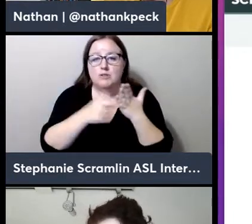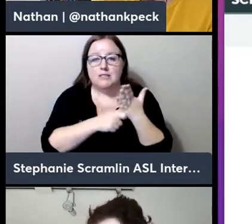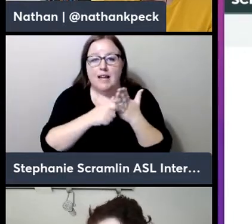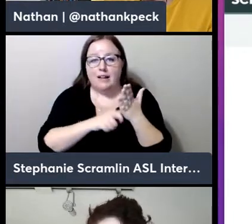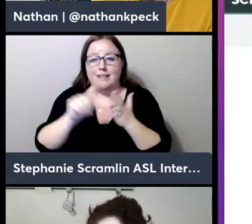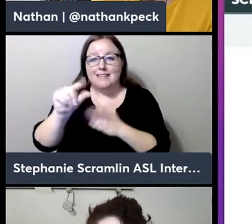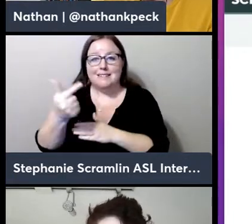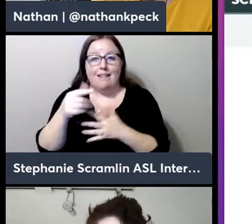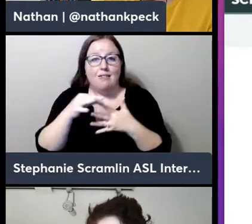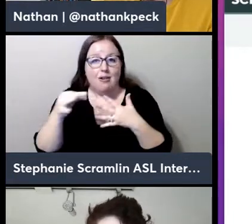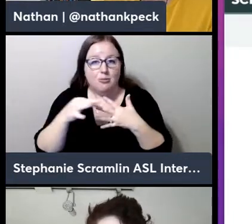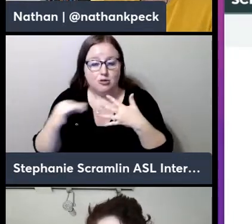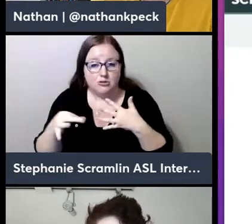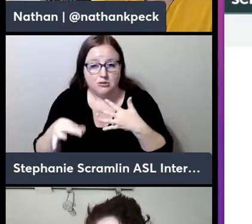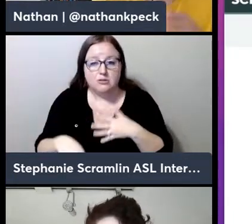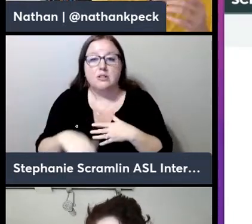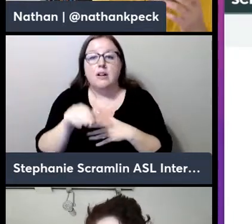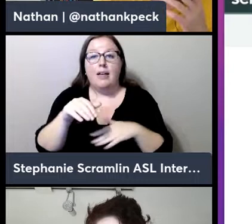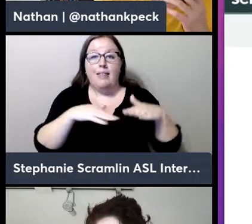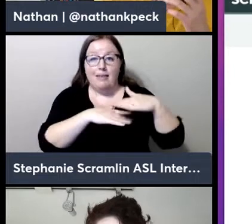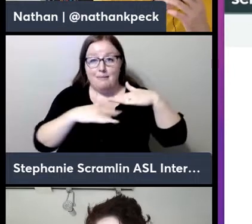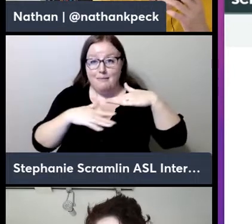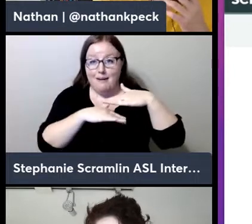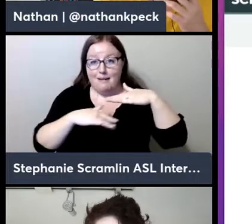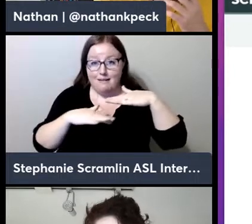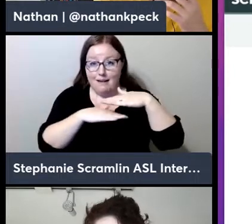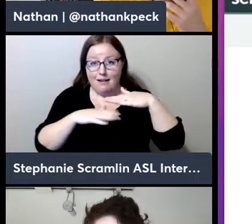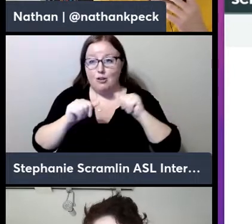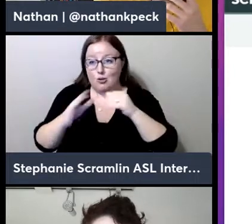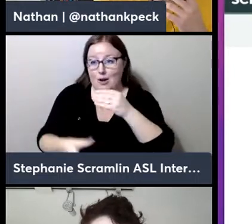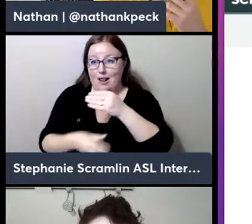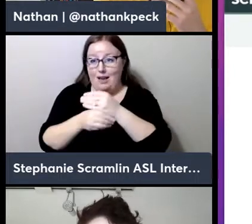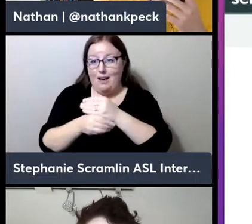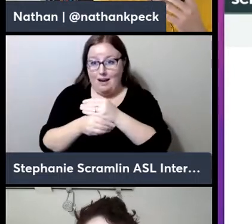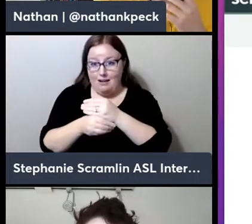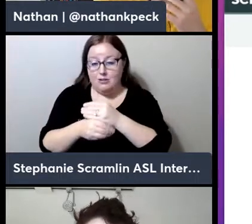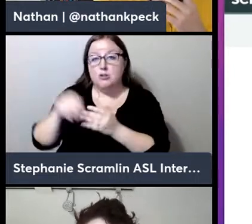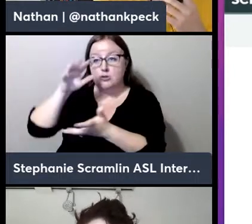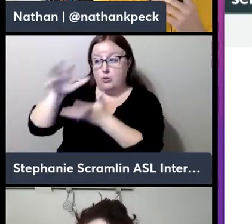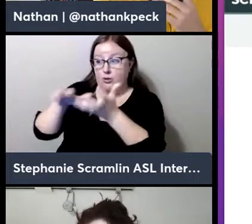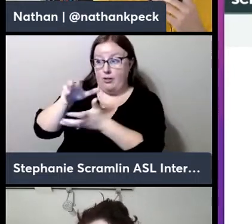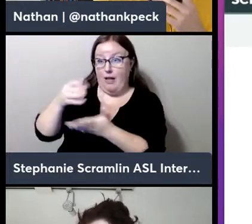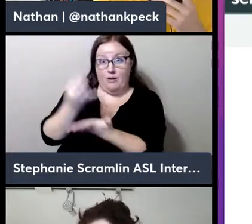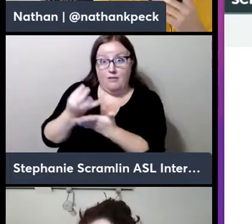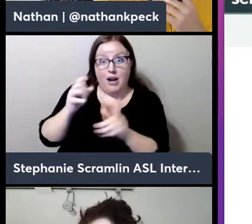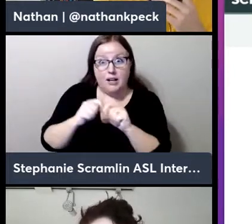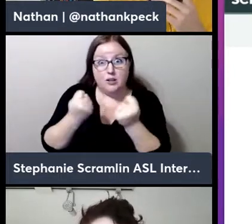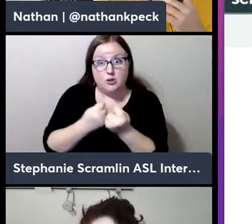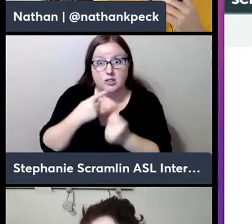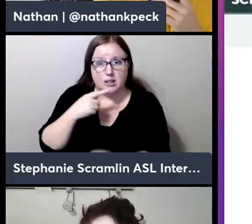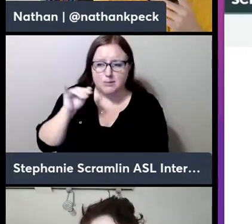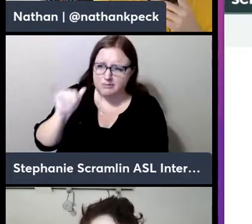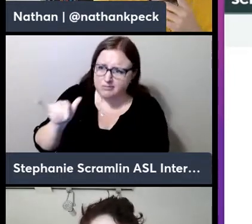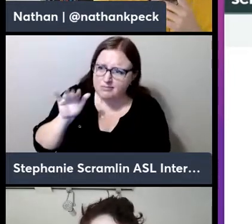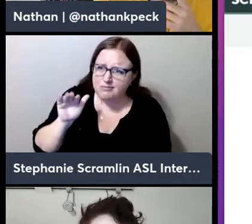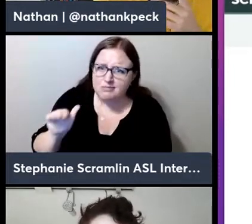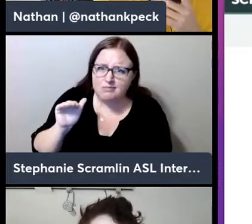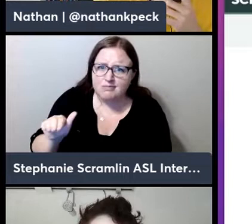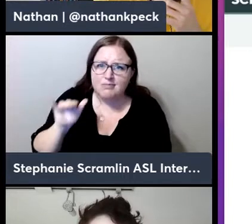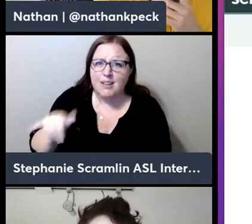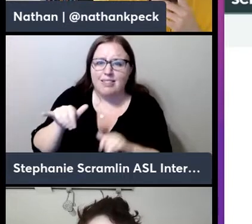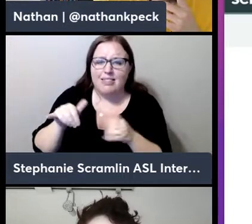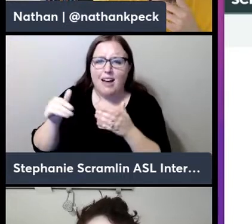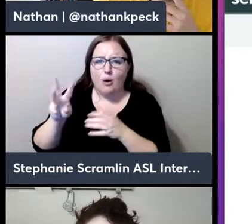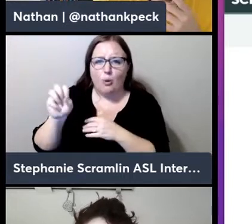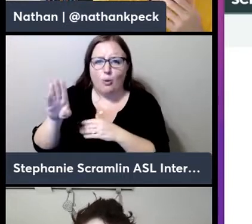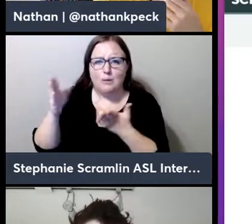options and put that metadata on there. So when the cloud financial team comes back and says, okay, this Nginx web server was